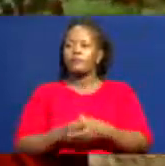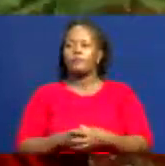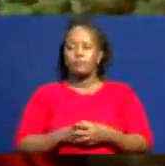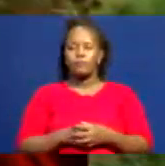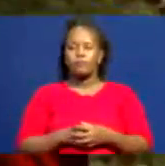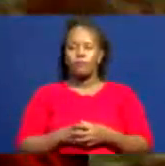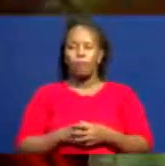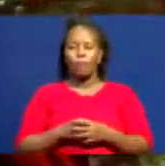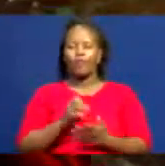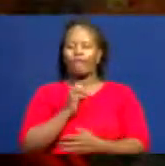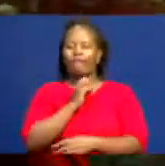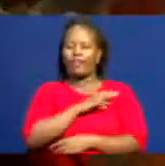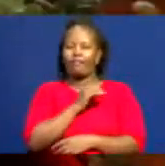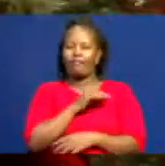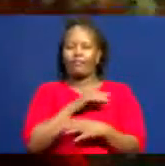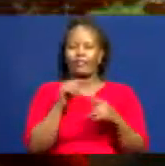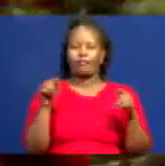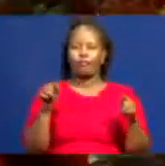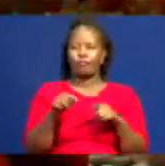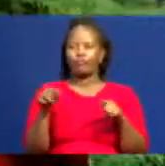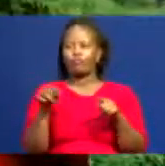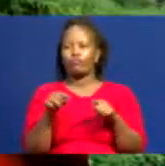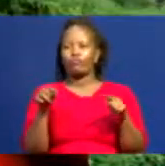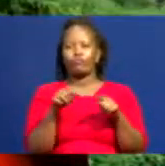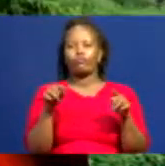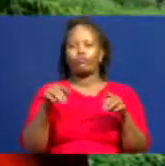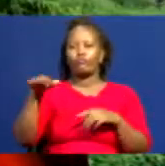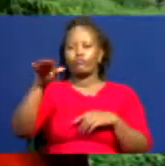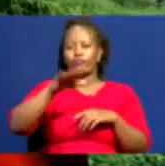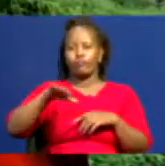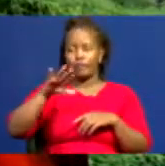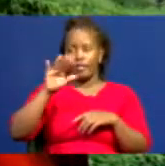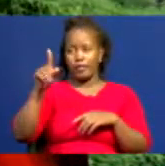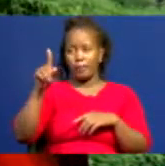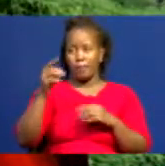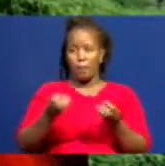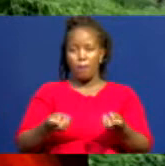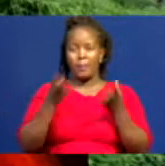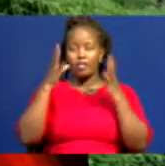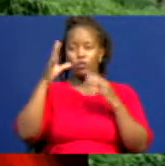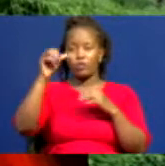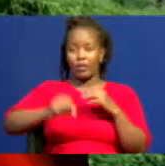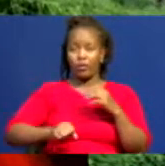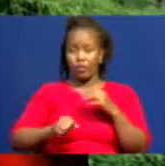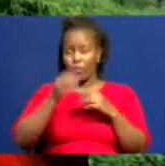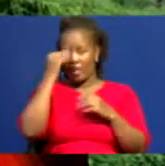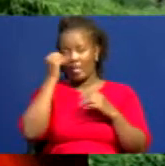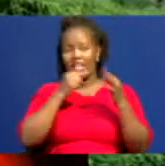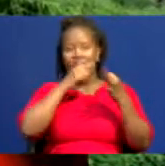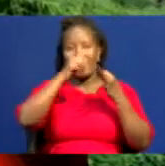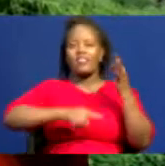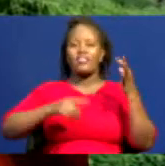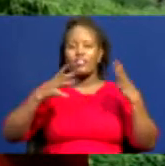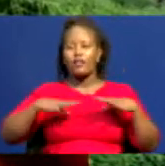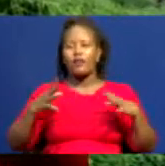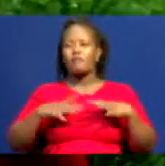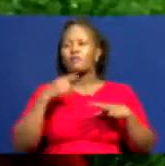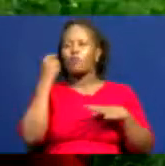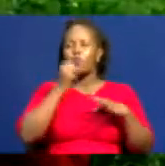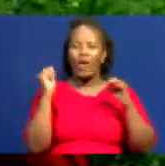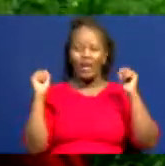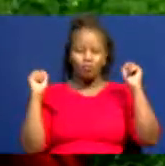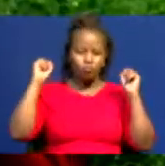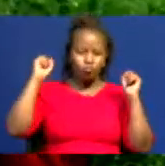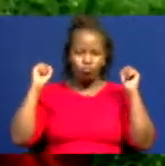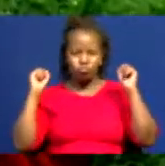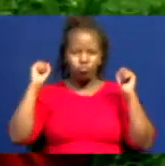Tension remains high in the Nosukuro area, Rugus location, Baringo South, after three people who are patrolling grazing fields were